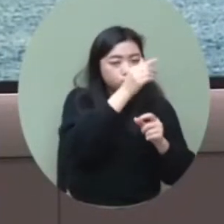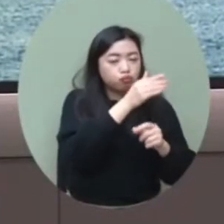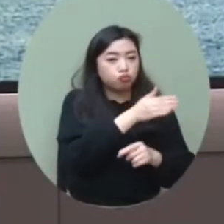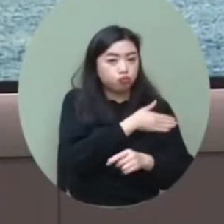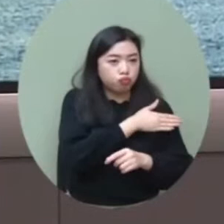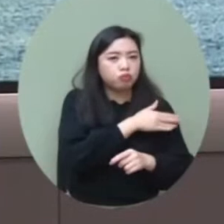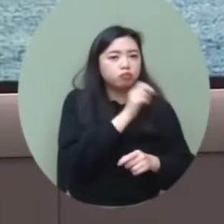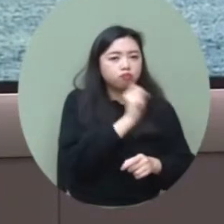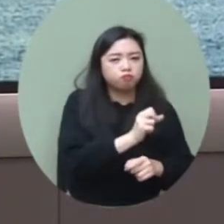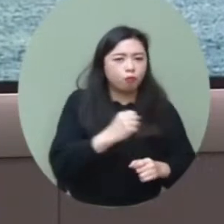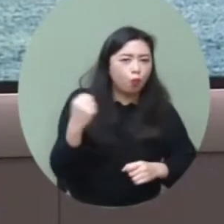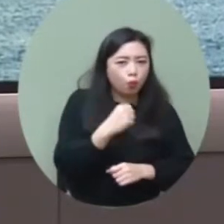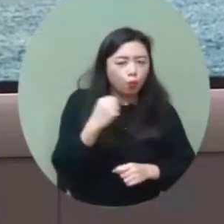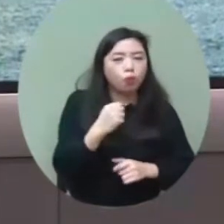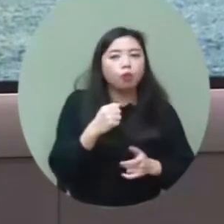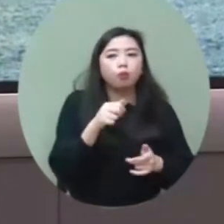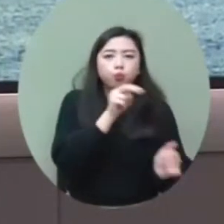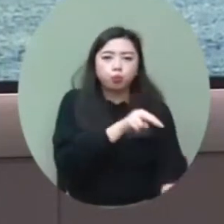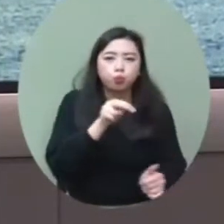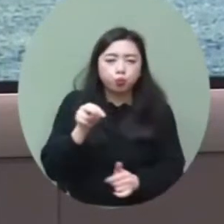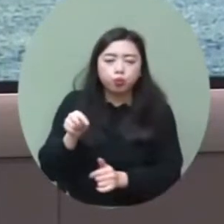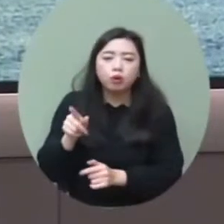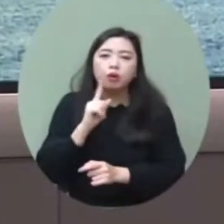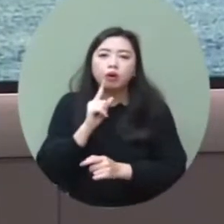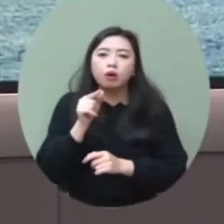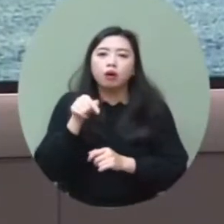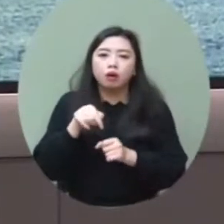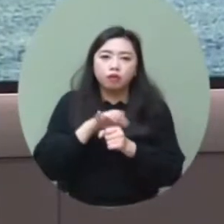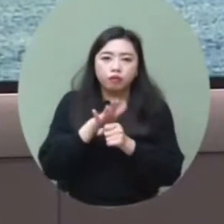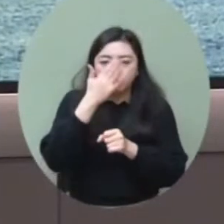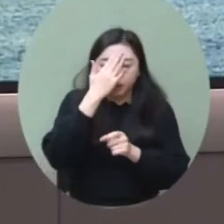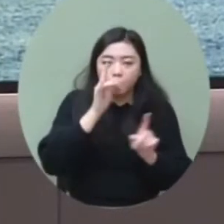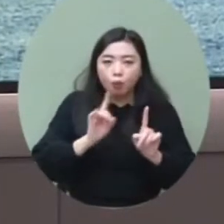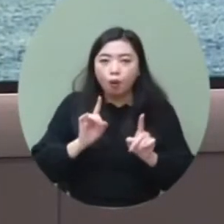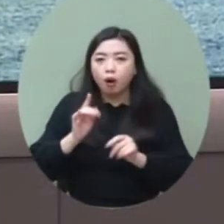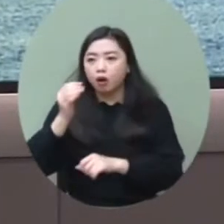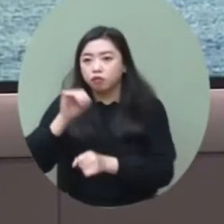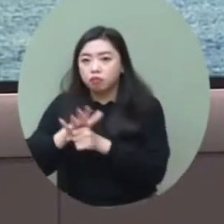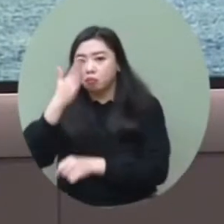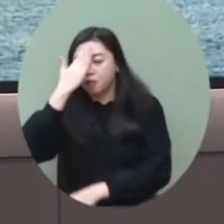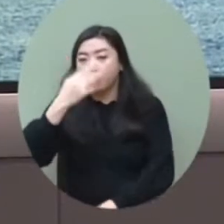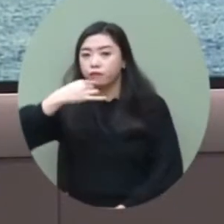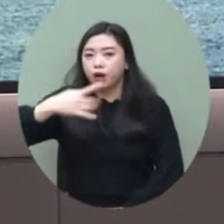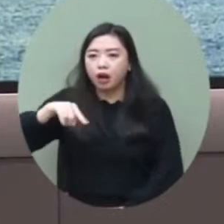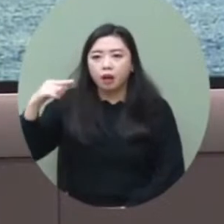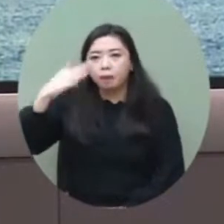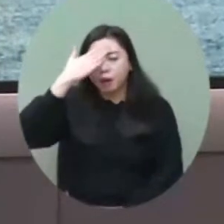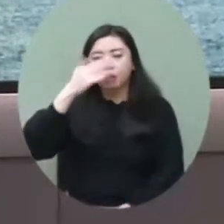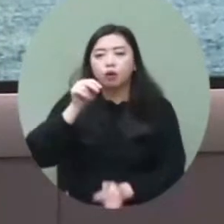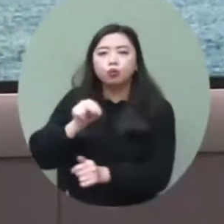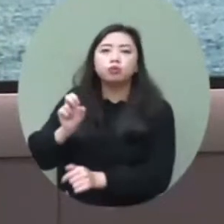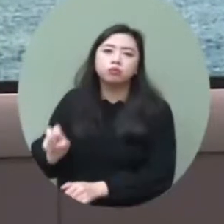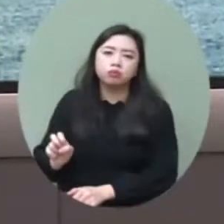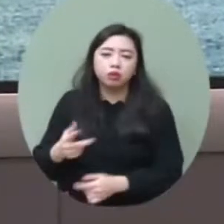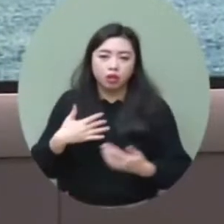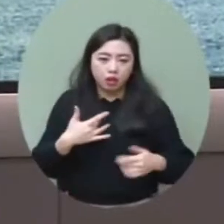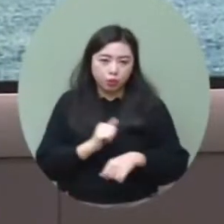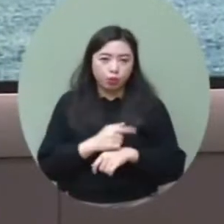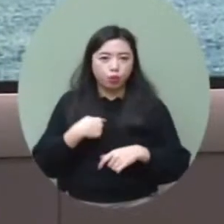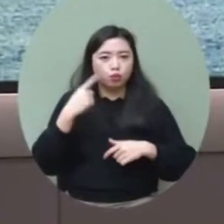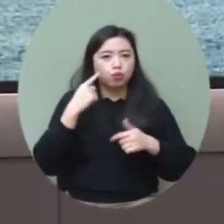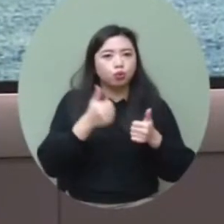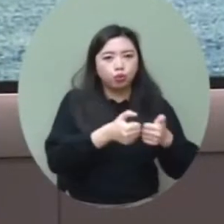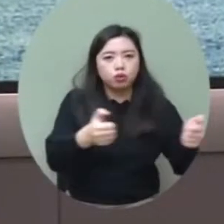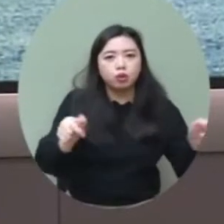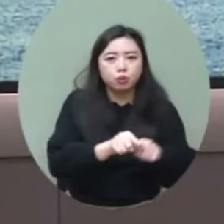to thank our colleagues to take care of our patients in the hospital authority as well as other colleagues in other departments to